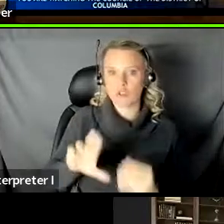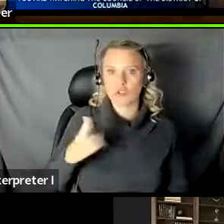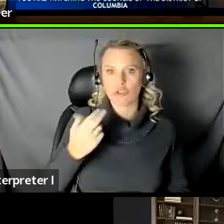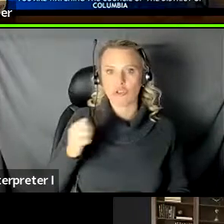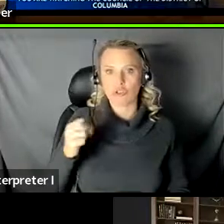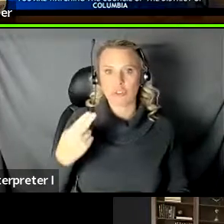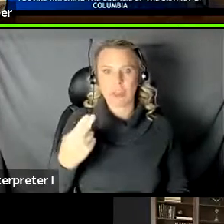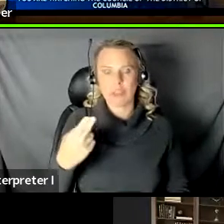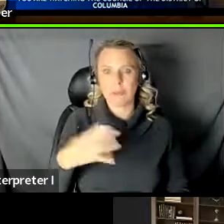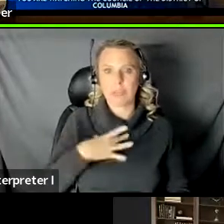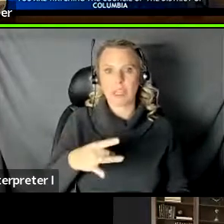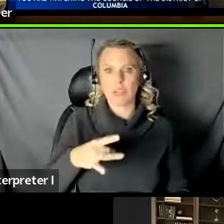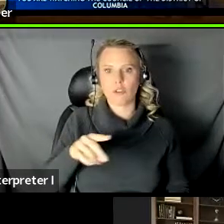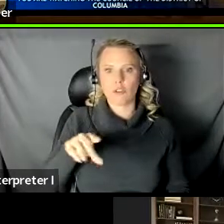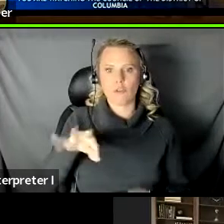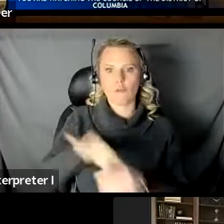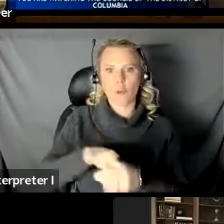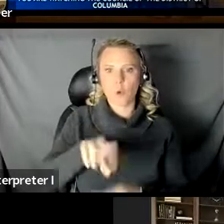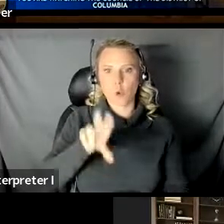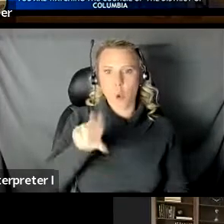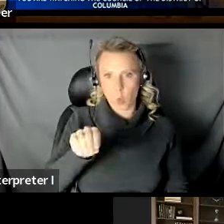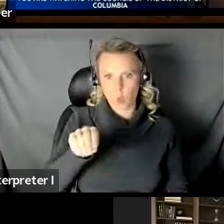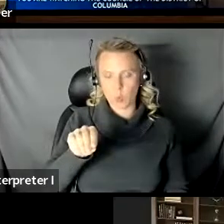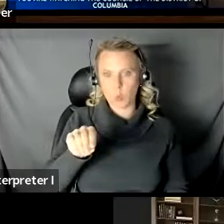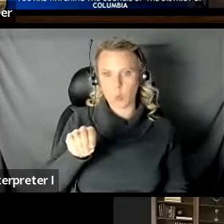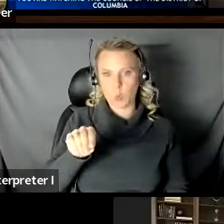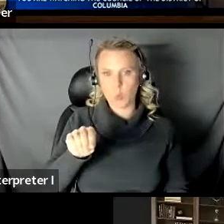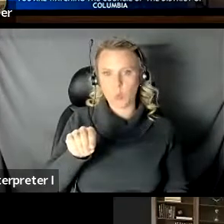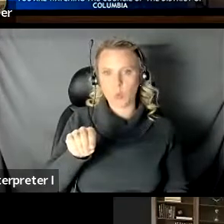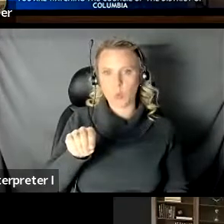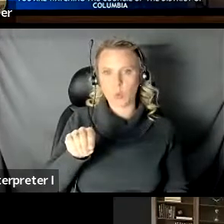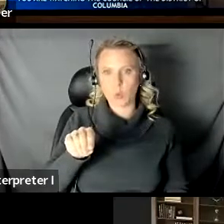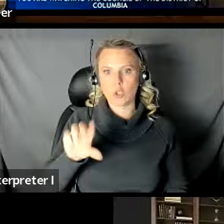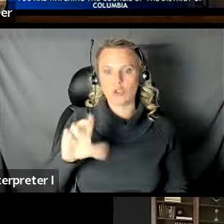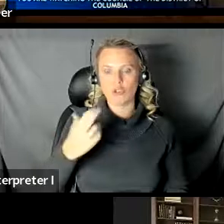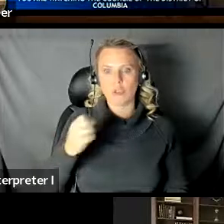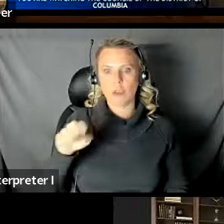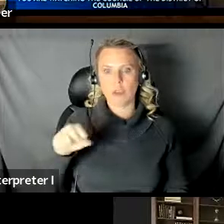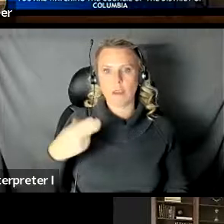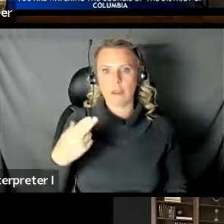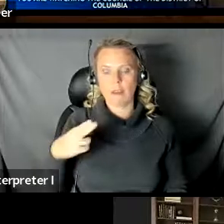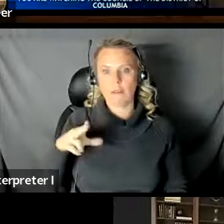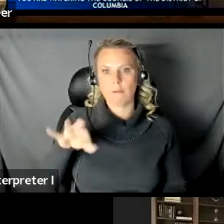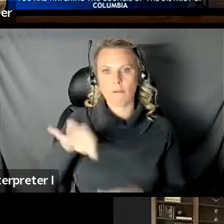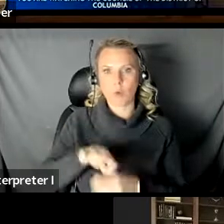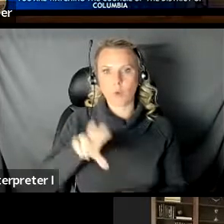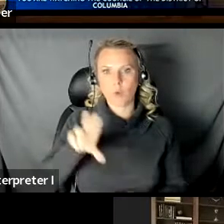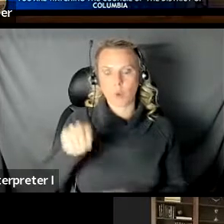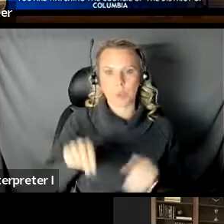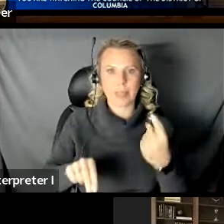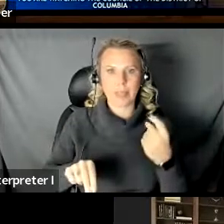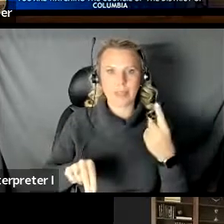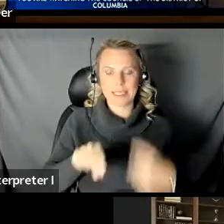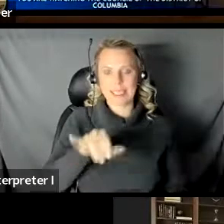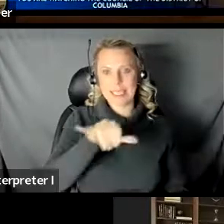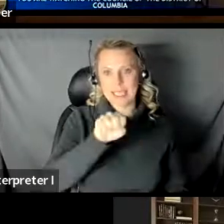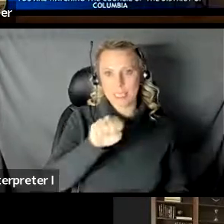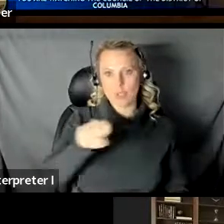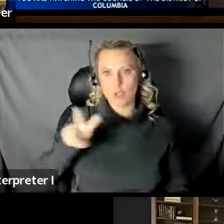like to vote no on that measure, please. Okay. Councilmember Che votes no. Mr. Chairman, there are 11 yeses and 2